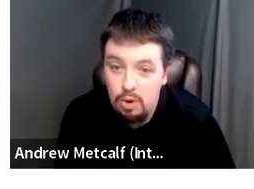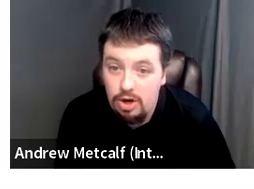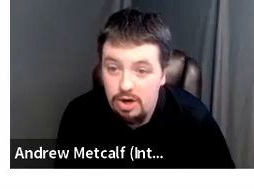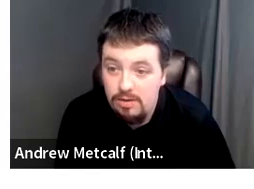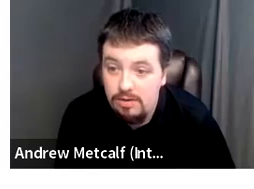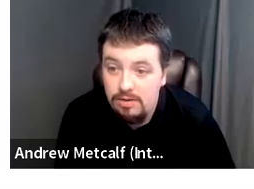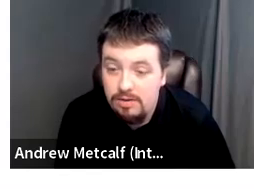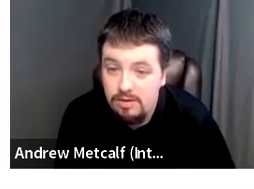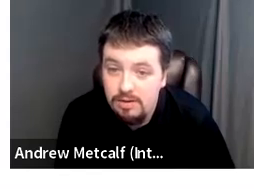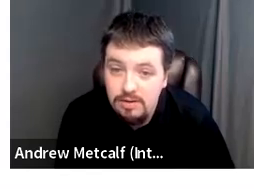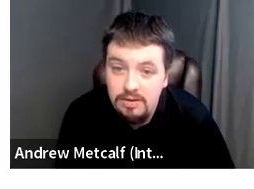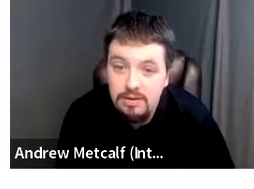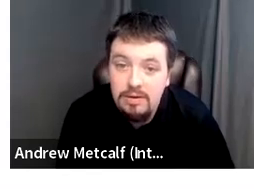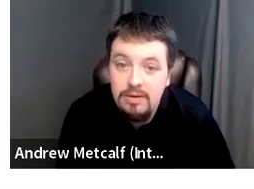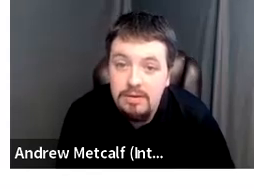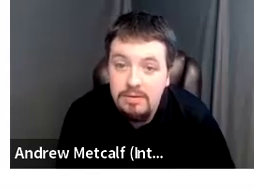water,